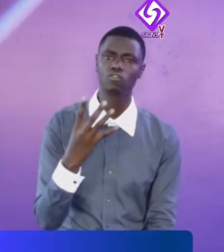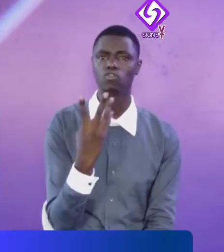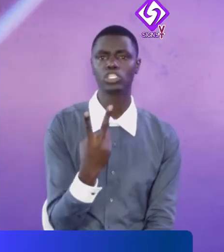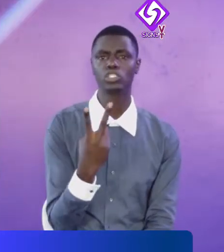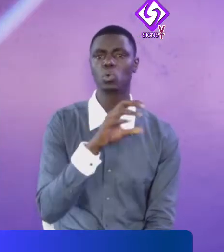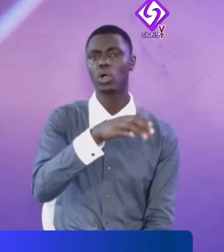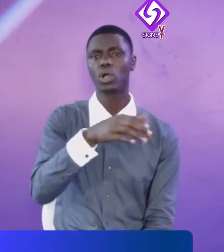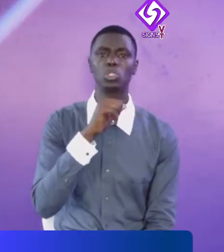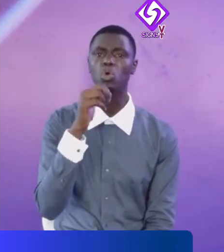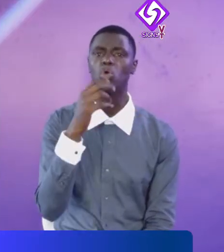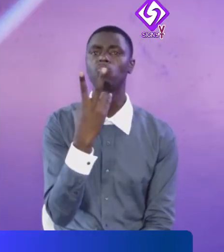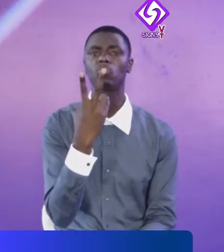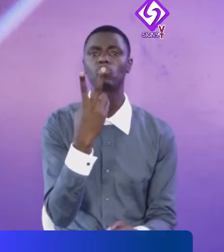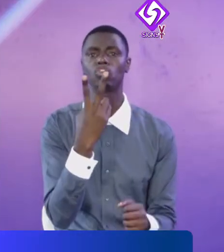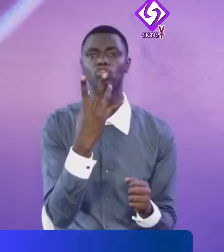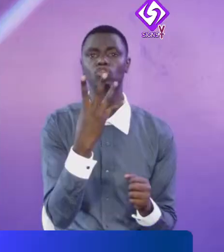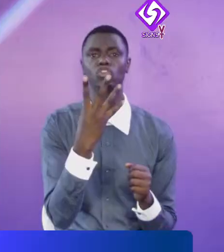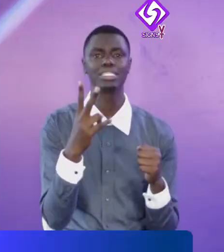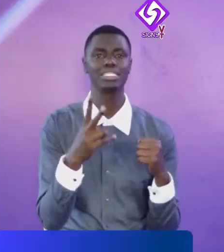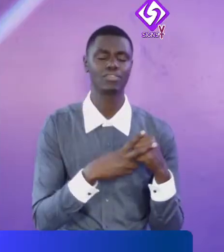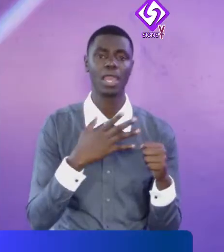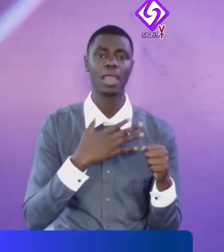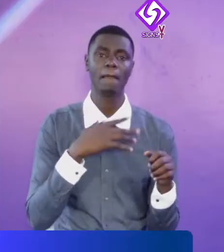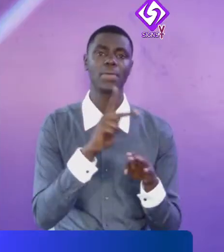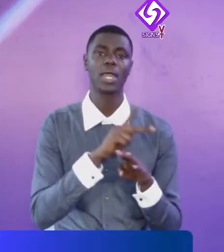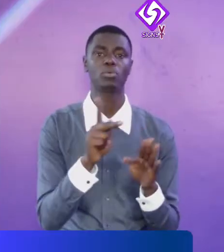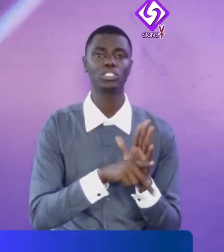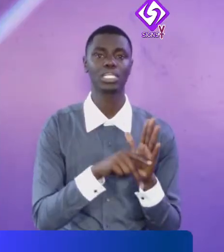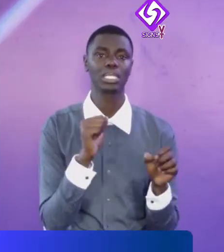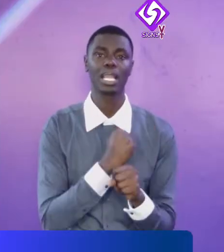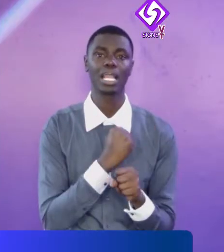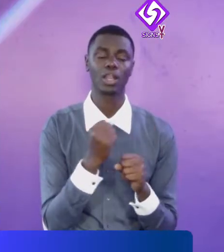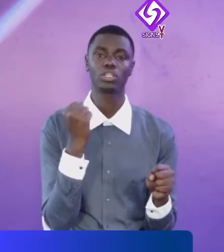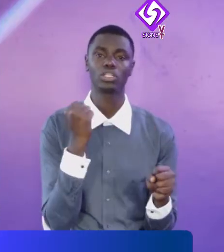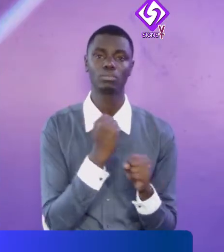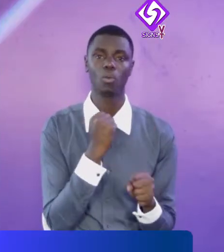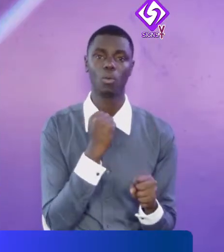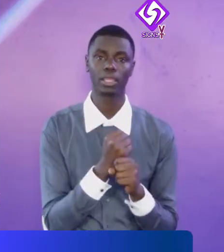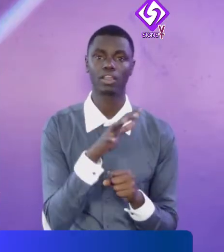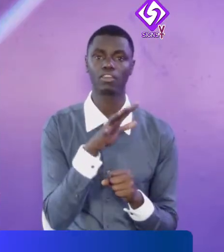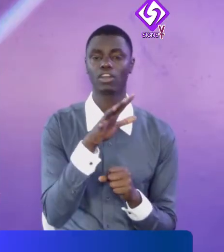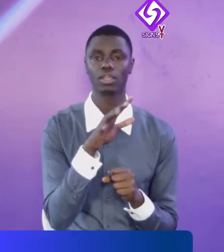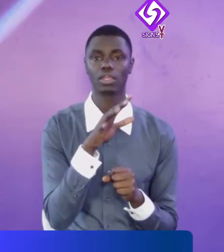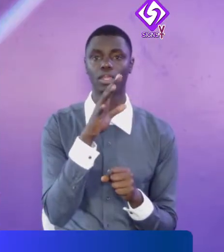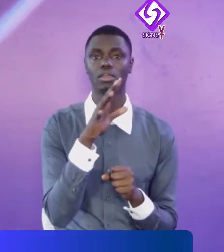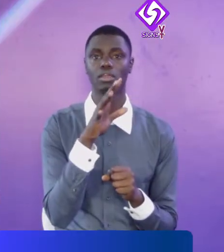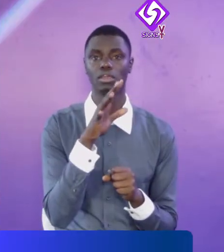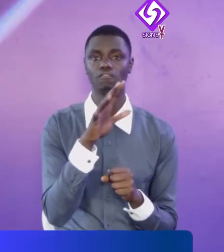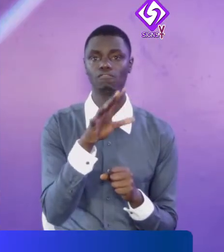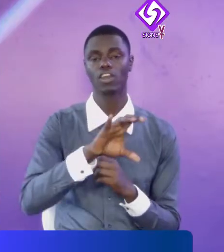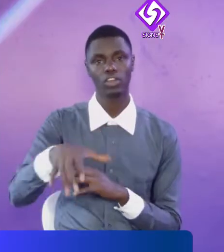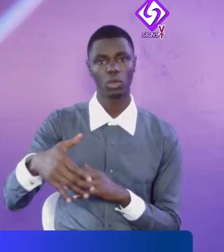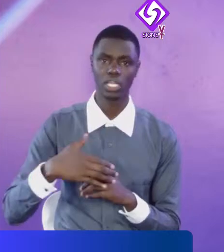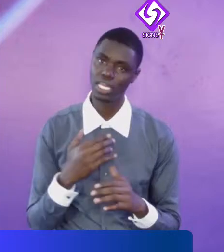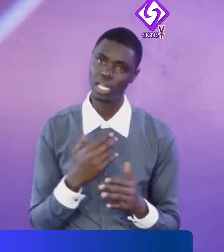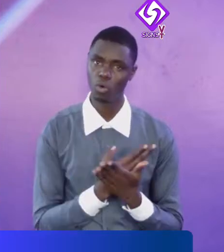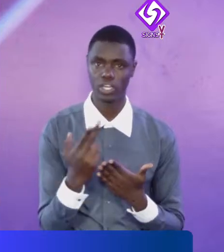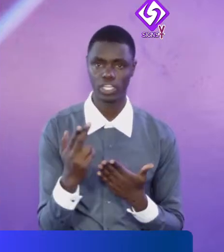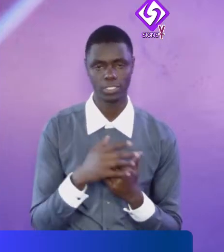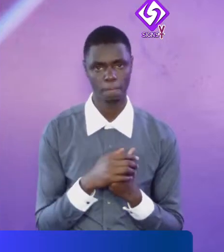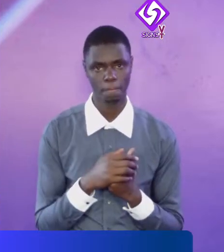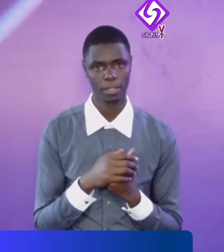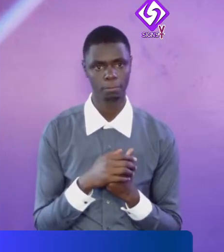counties, not 47, because my project cannot work in 5 counties out of the 47. And I'm honest about it. I've modeled